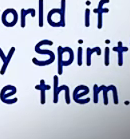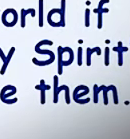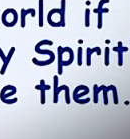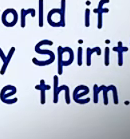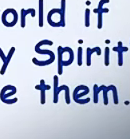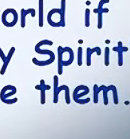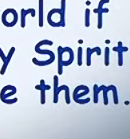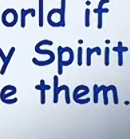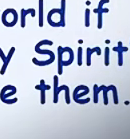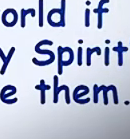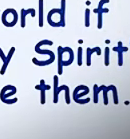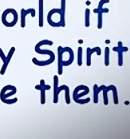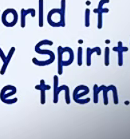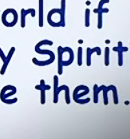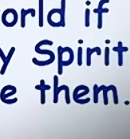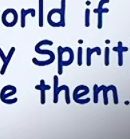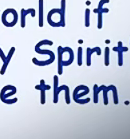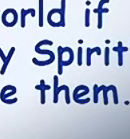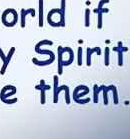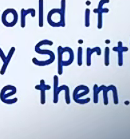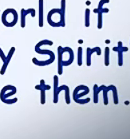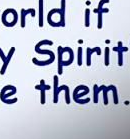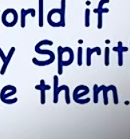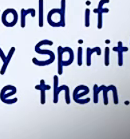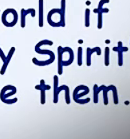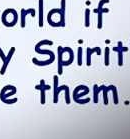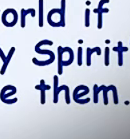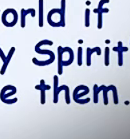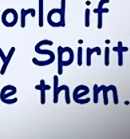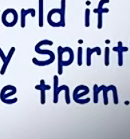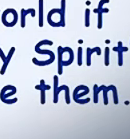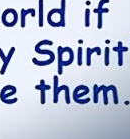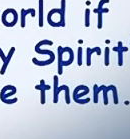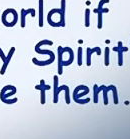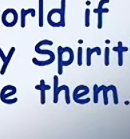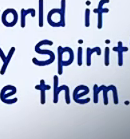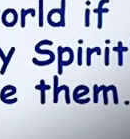by which we can also know God.